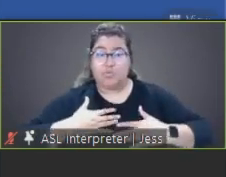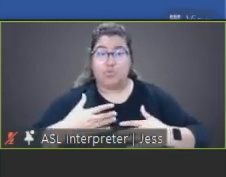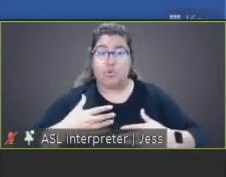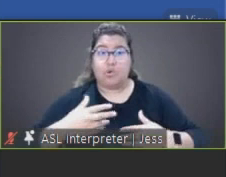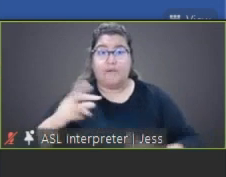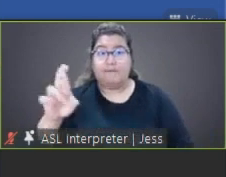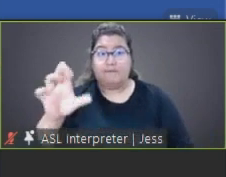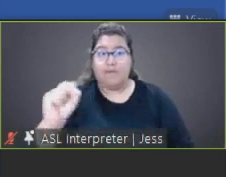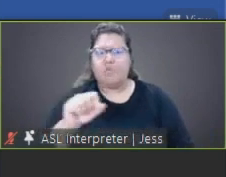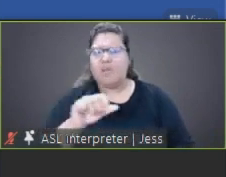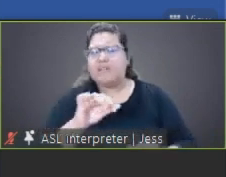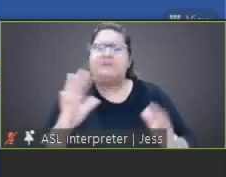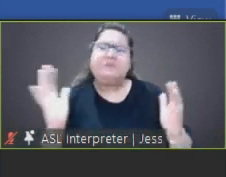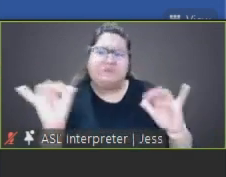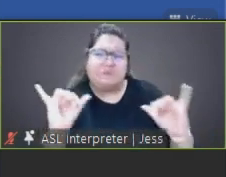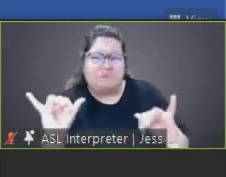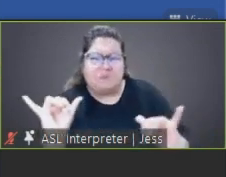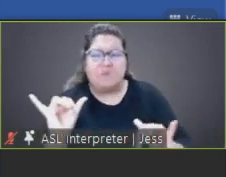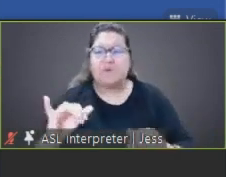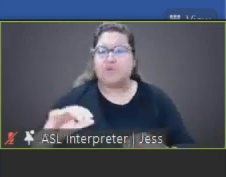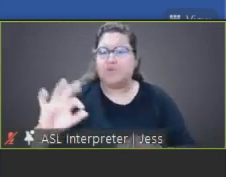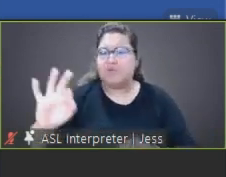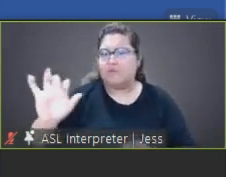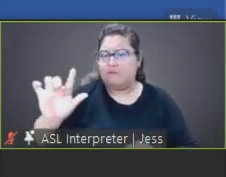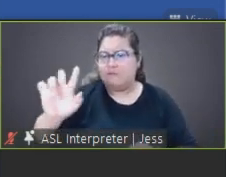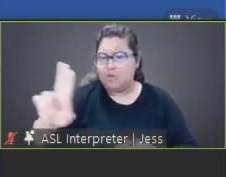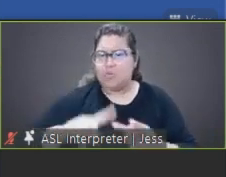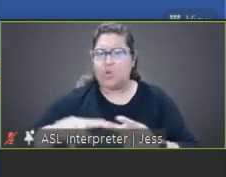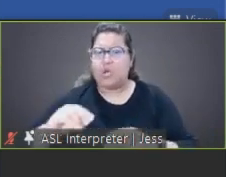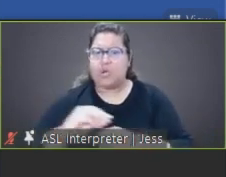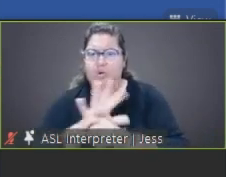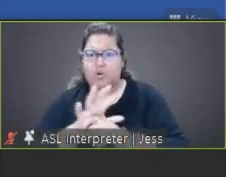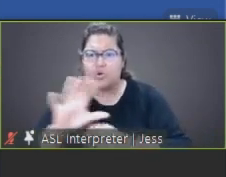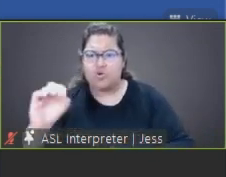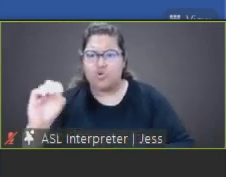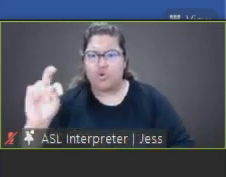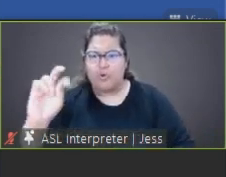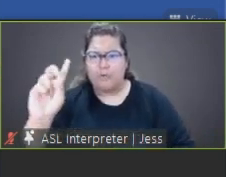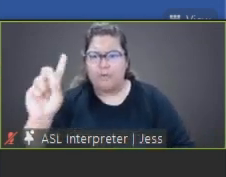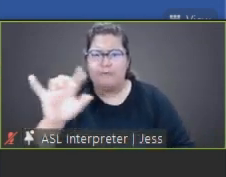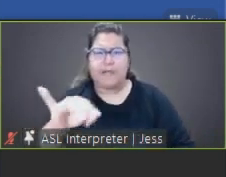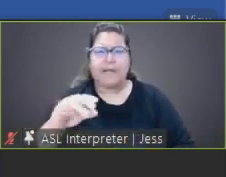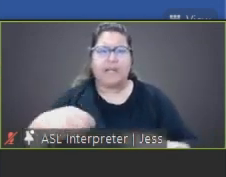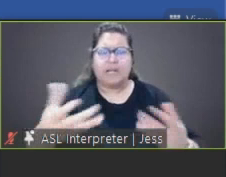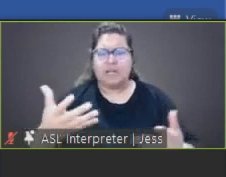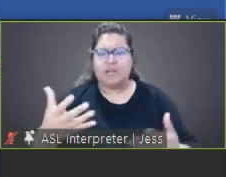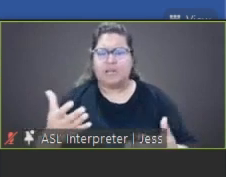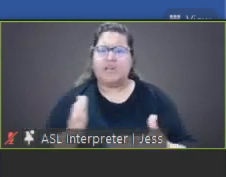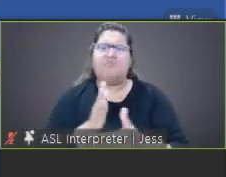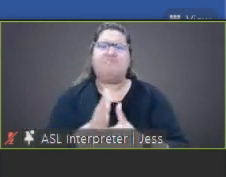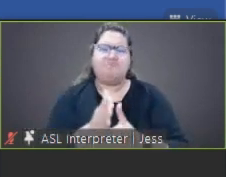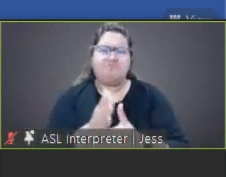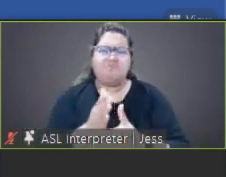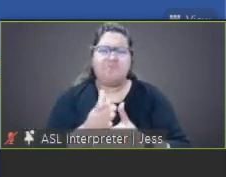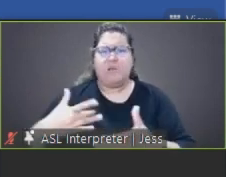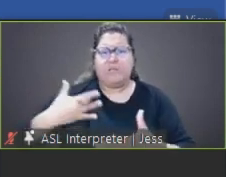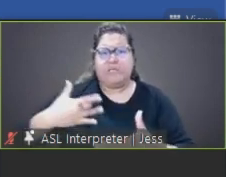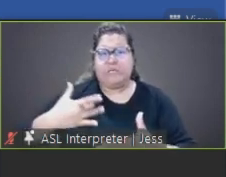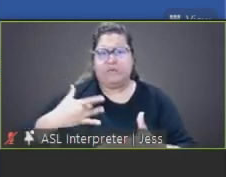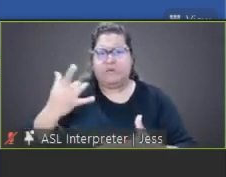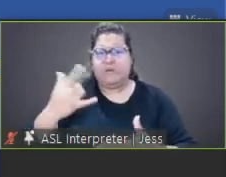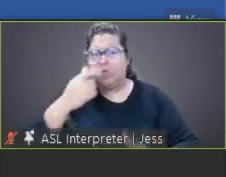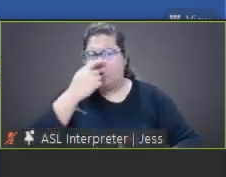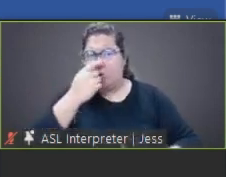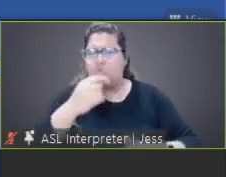COVID that usually causes mild cold-like symptoms. And those symptoms are similar to what we see with other respiratory viruses, things like